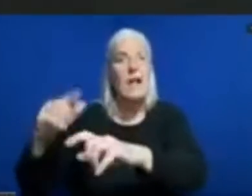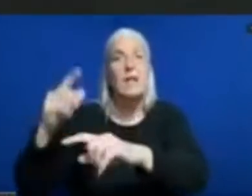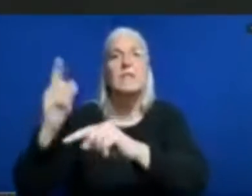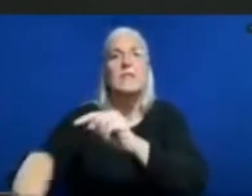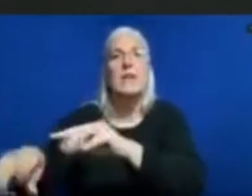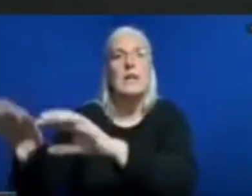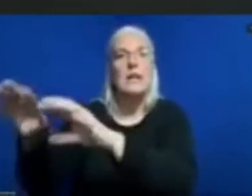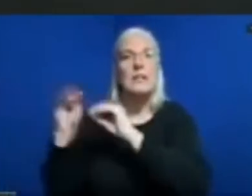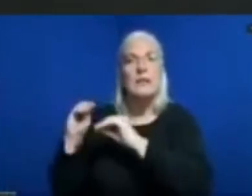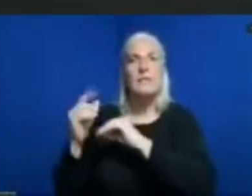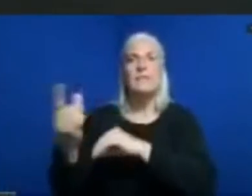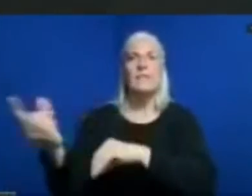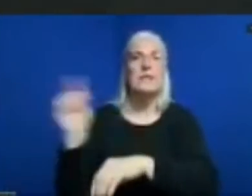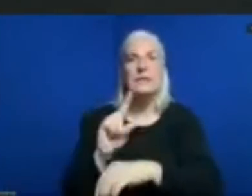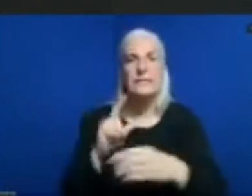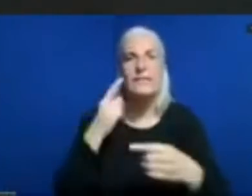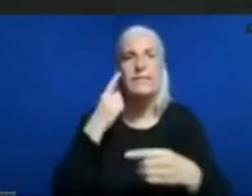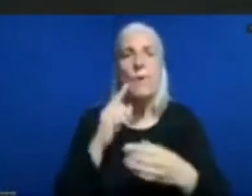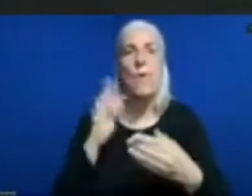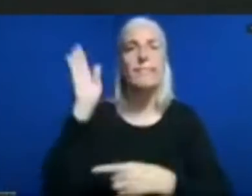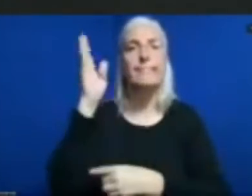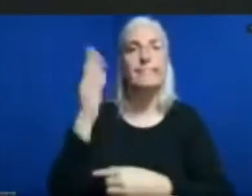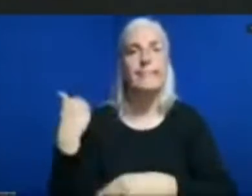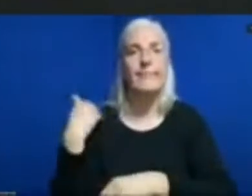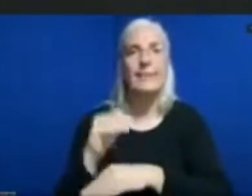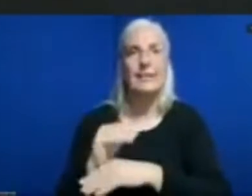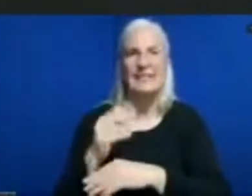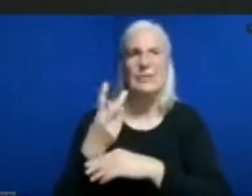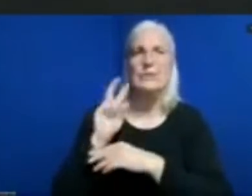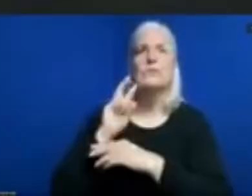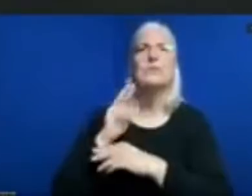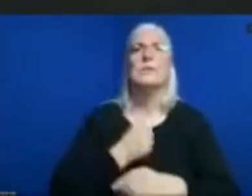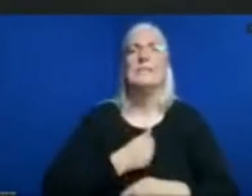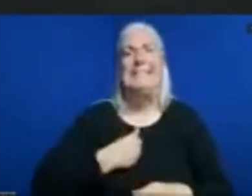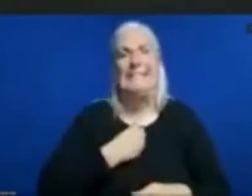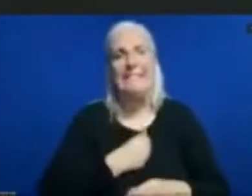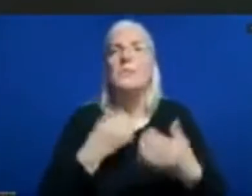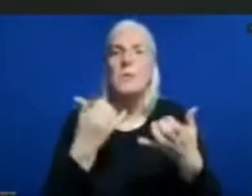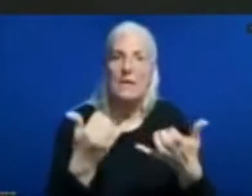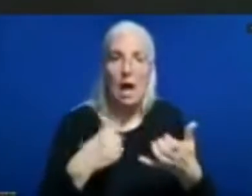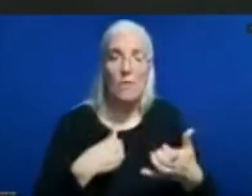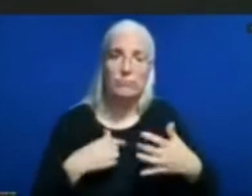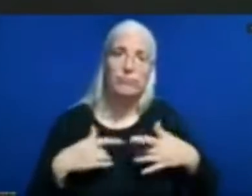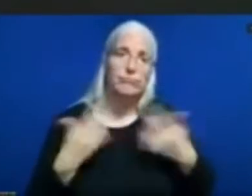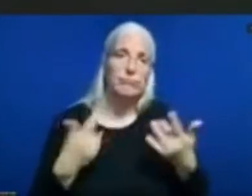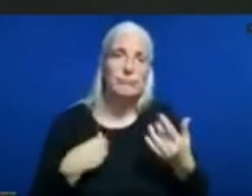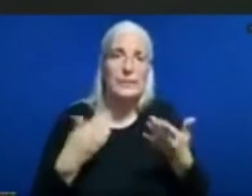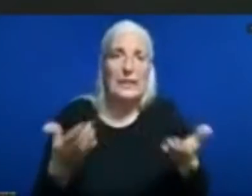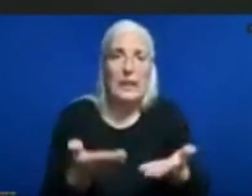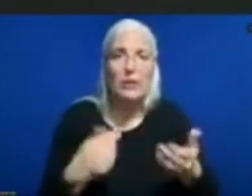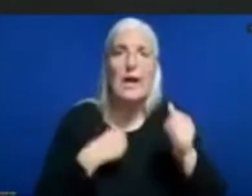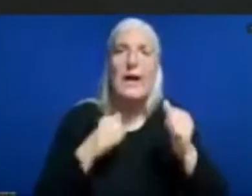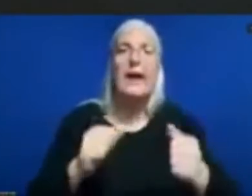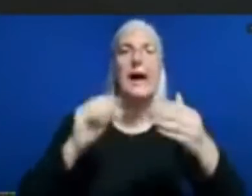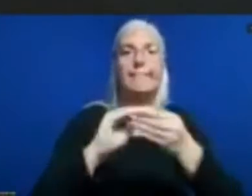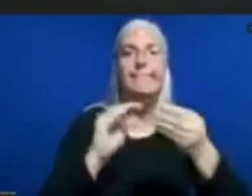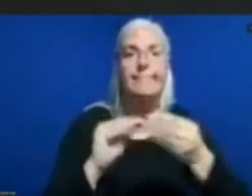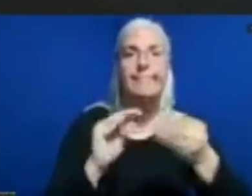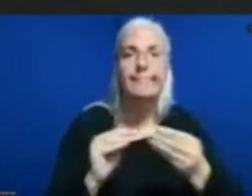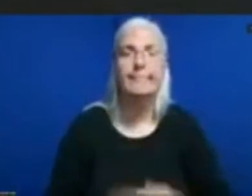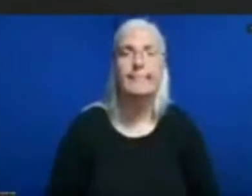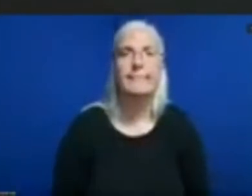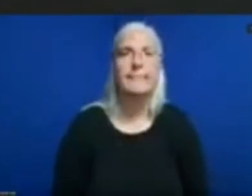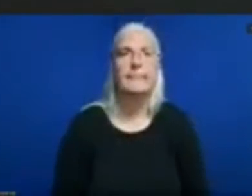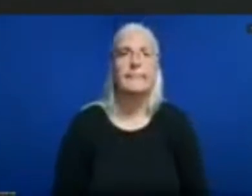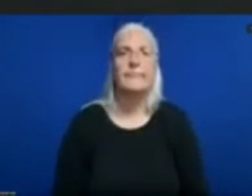want information. I'm happy to be here today and happy to be able to give you an update from our perspective. So I want